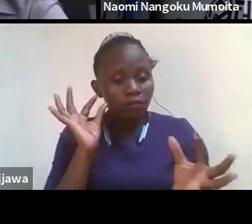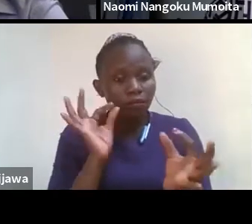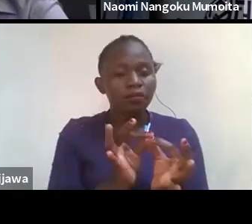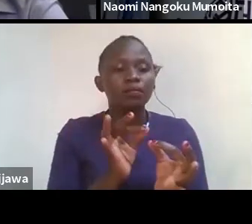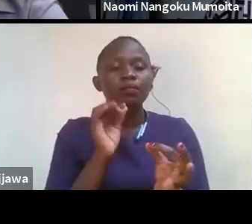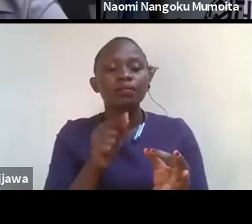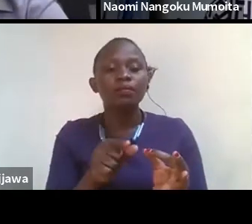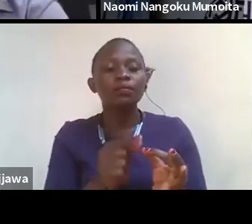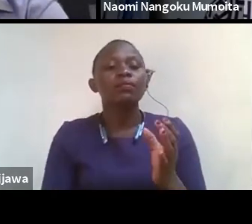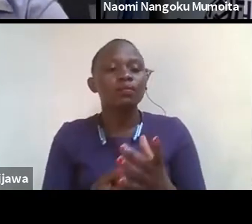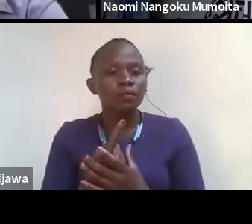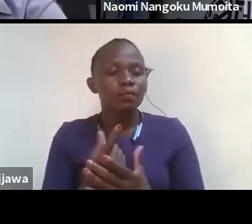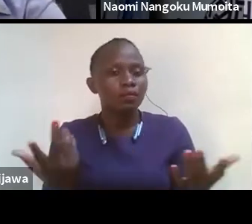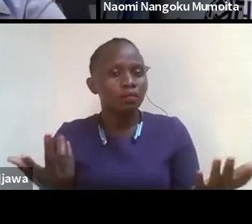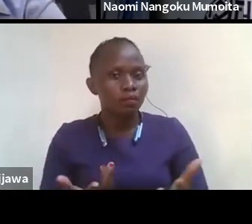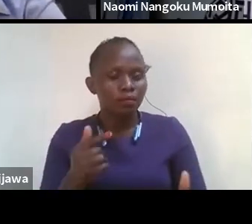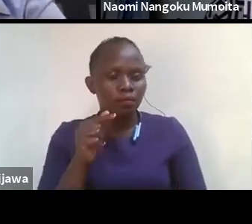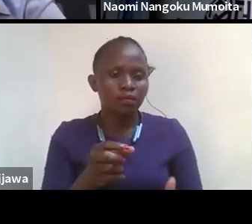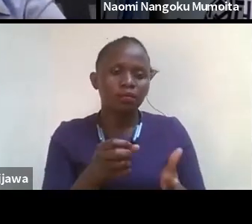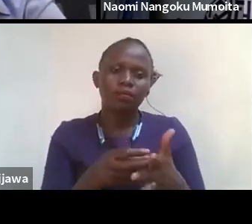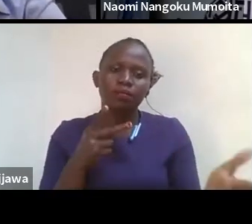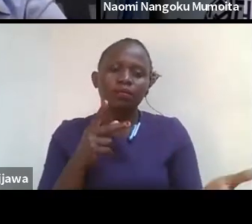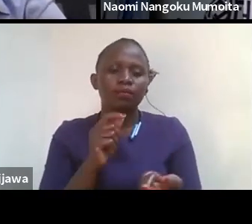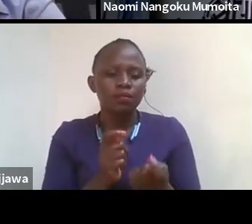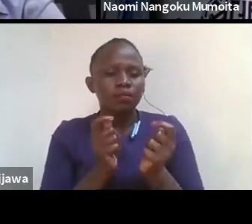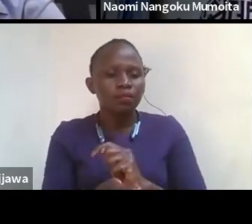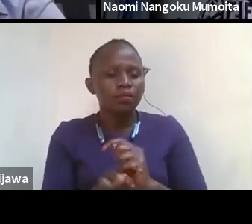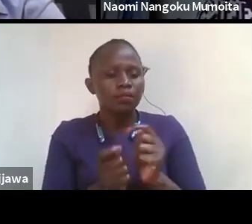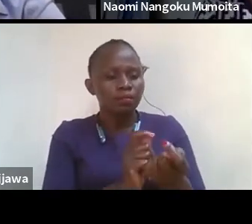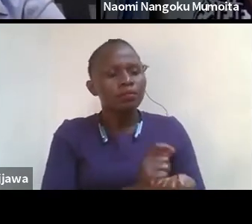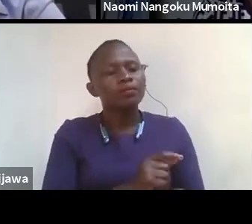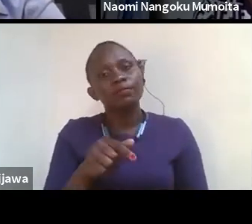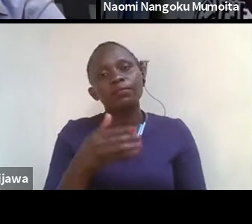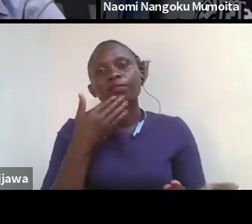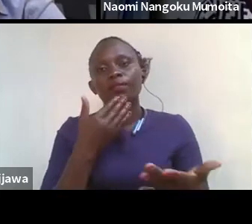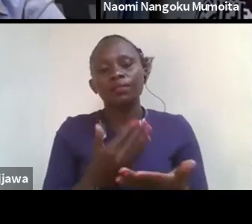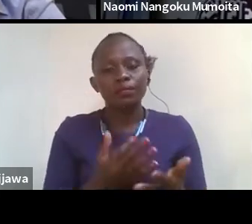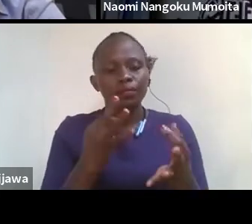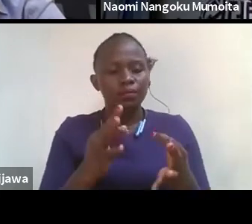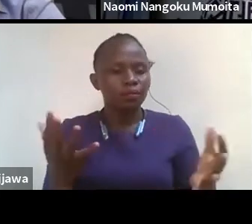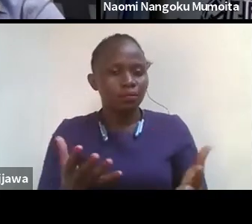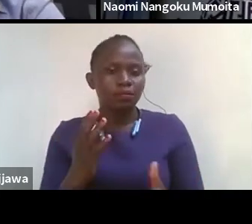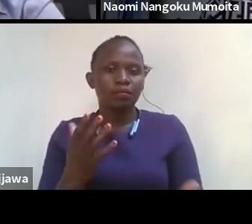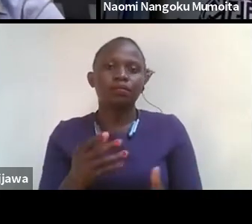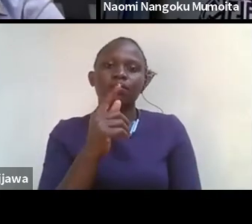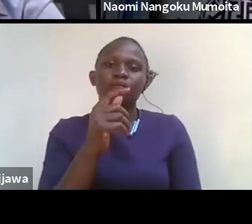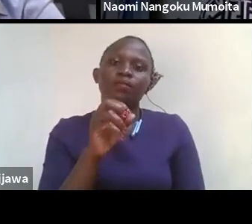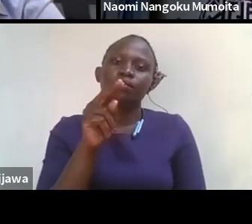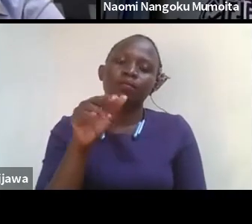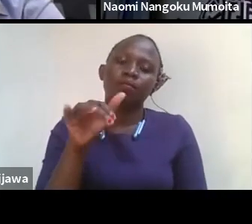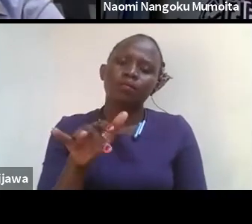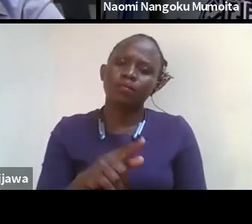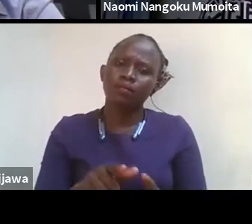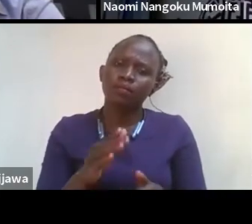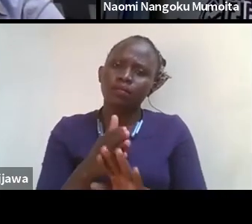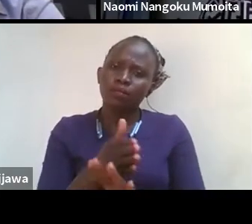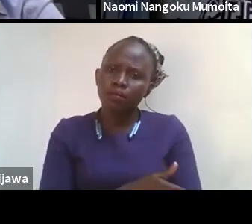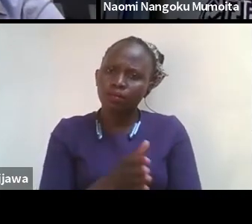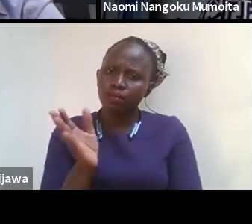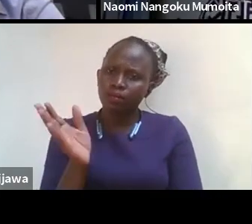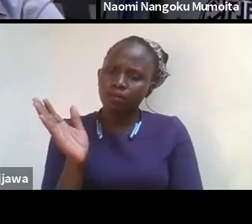value chain that you're talking about. Maybe this is a good time to bring in Comrade Tony Otoa, but before I do that, could you